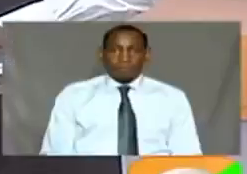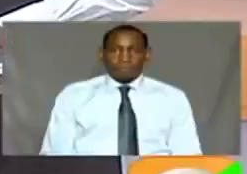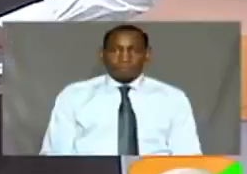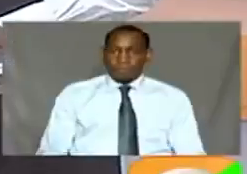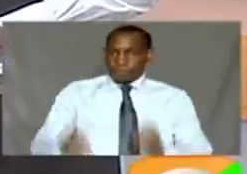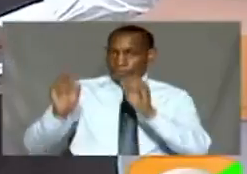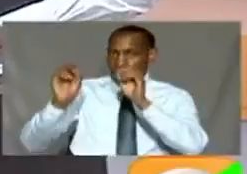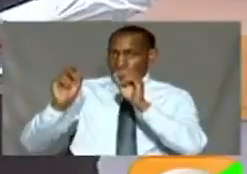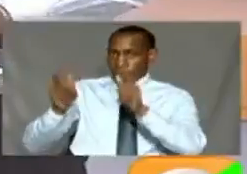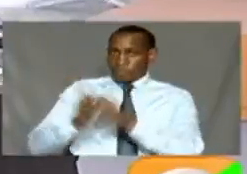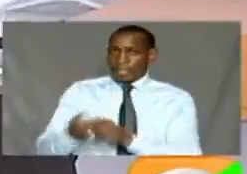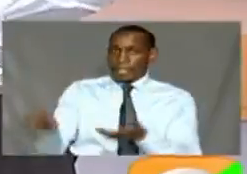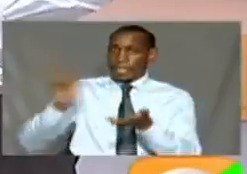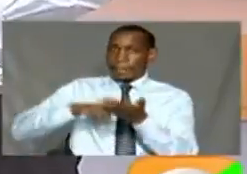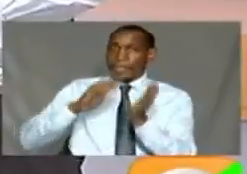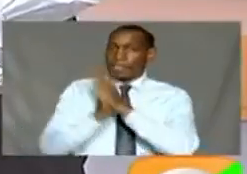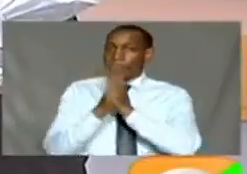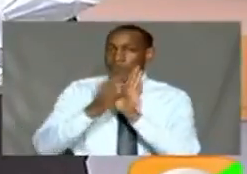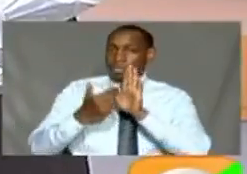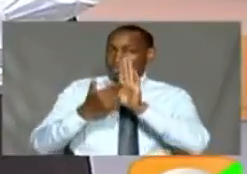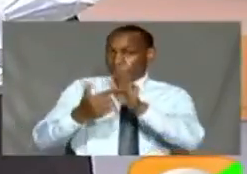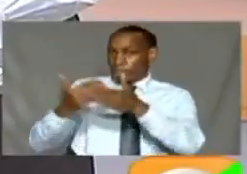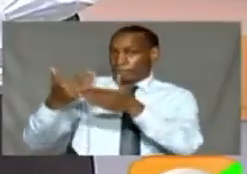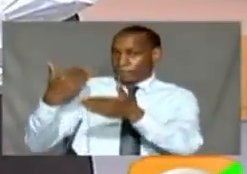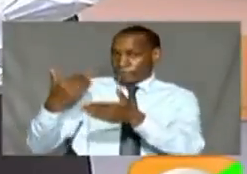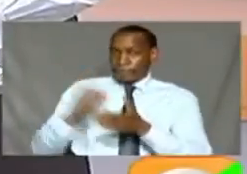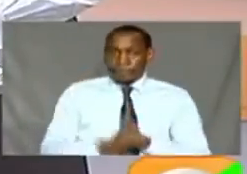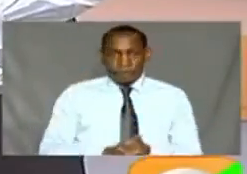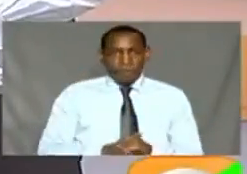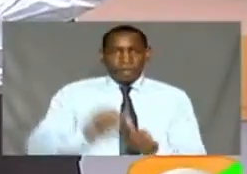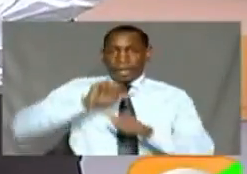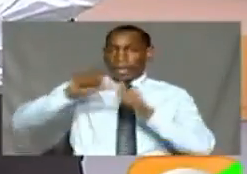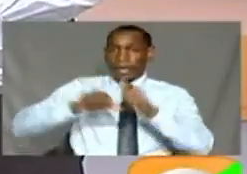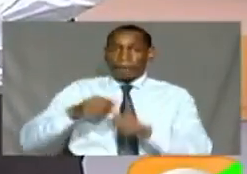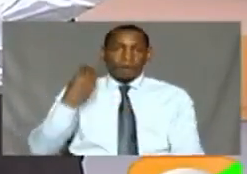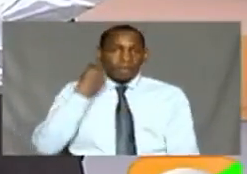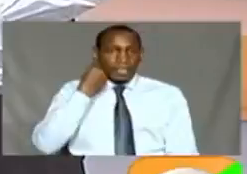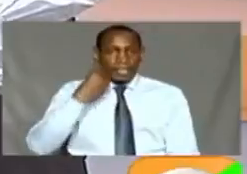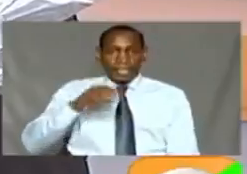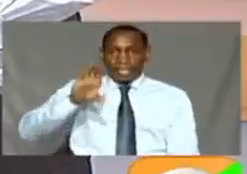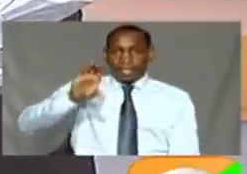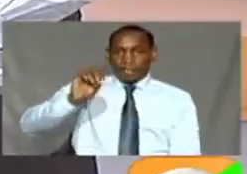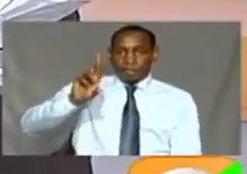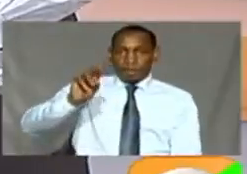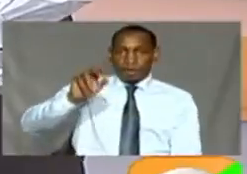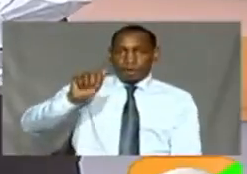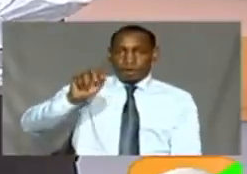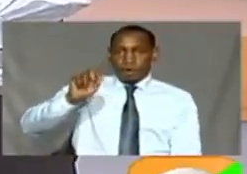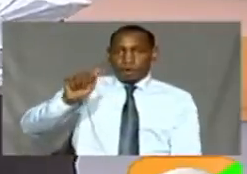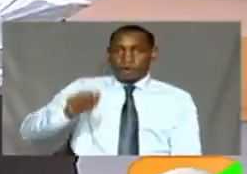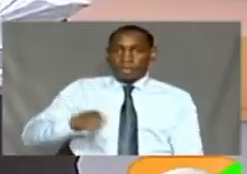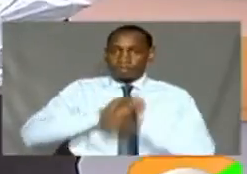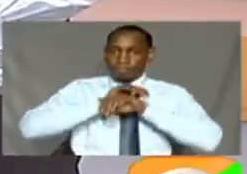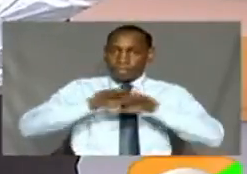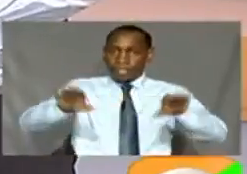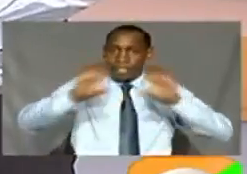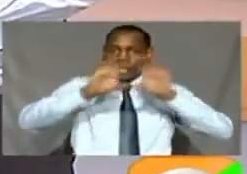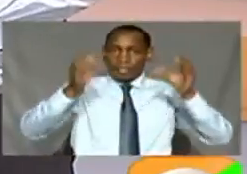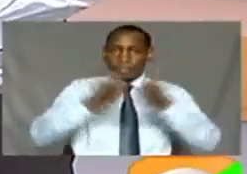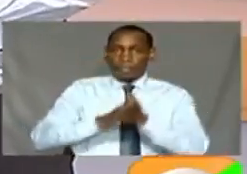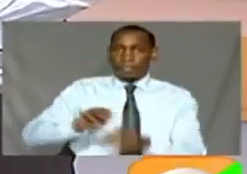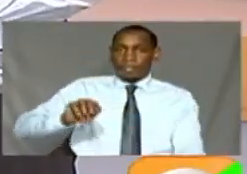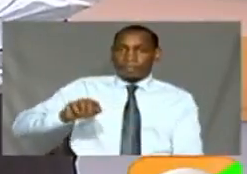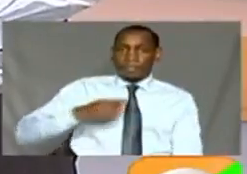All right, we're going to go back to a story we told you at the very top of the broadcast about the coronavirus spreading globally. And Wuhan City has